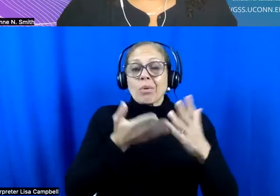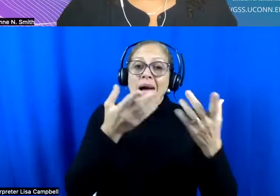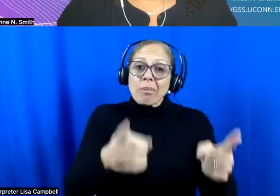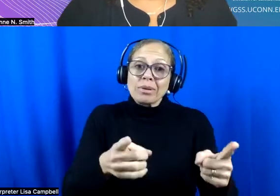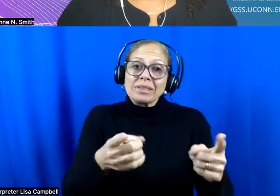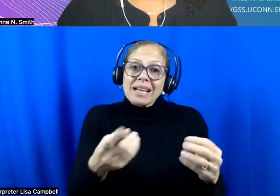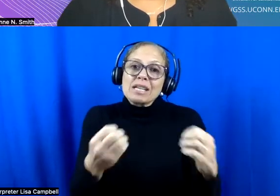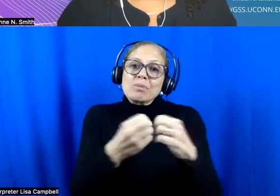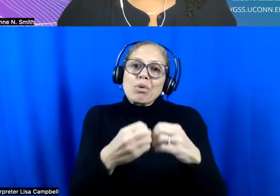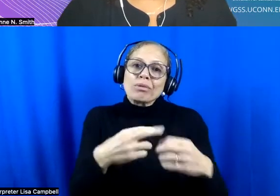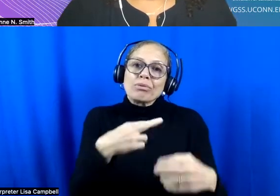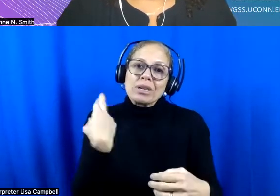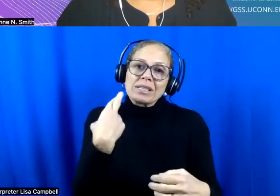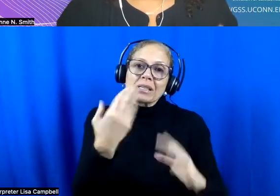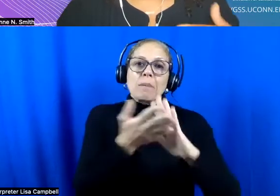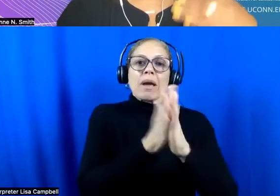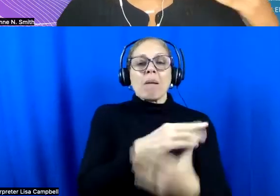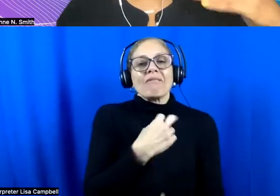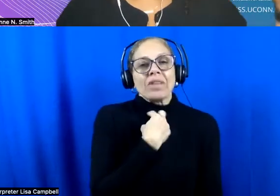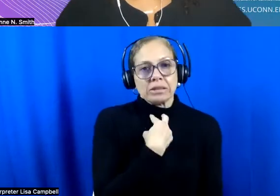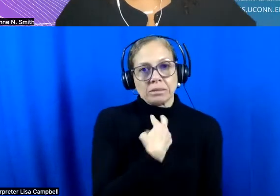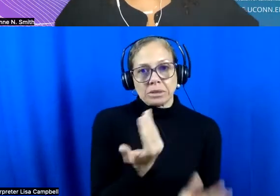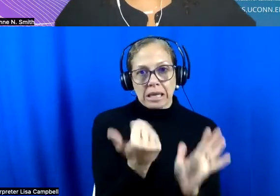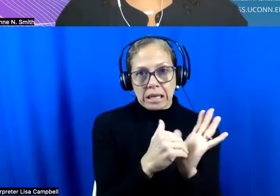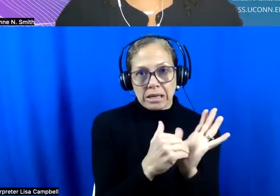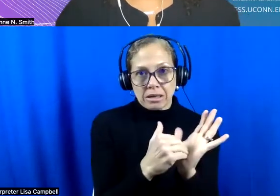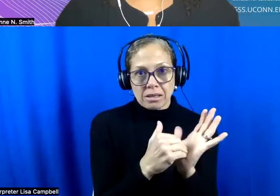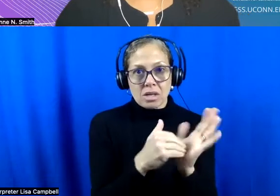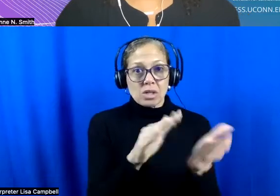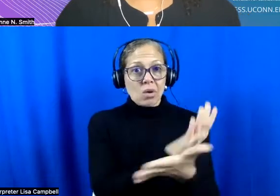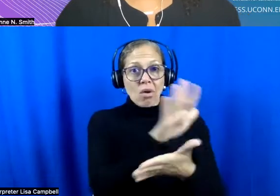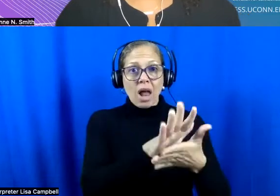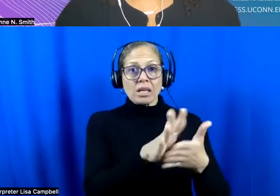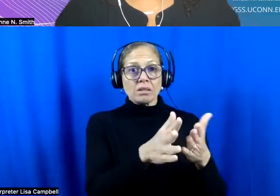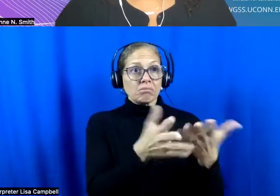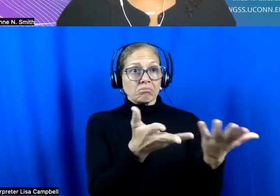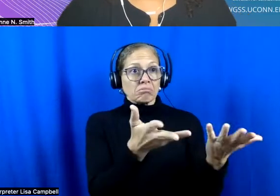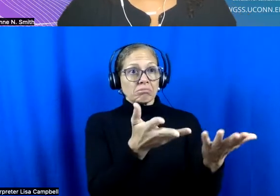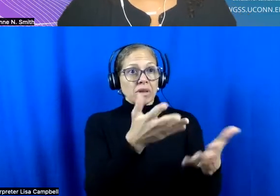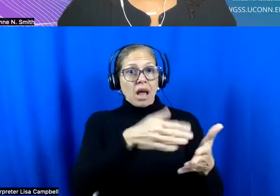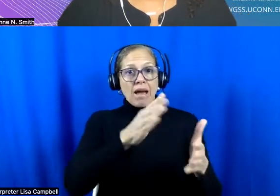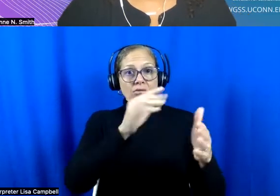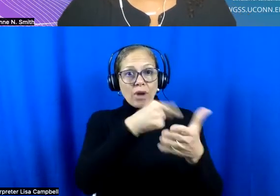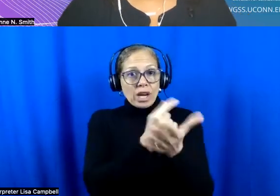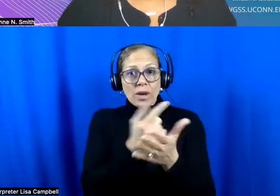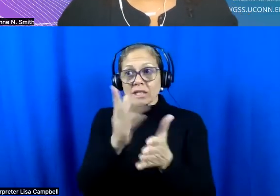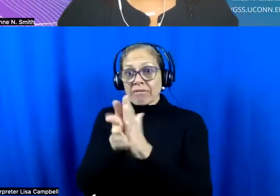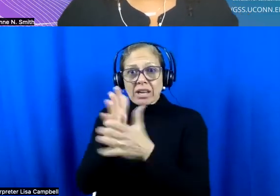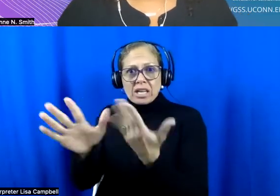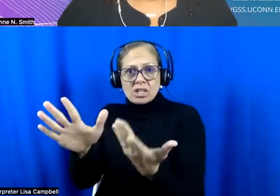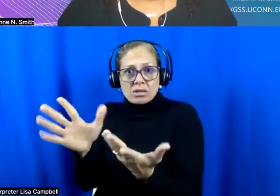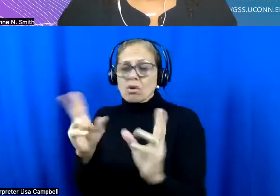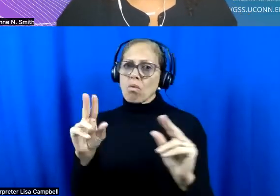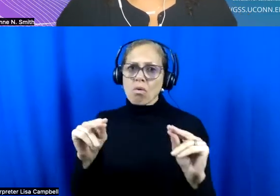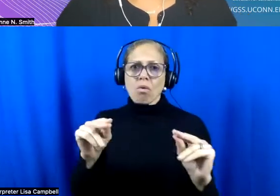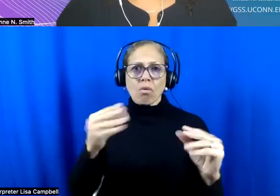And so, and that doesn't leave in college, that's at every stage of your life. And that's at every stage of your life for various